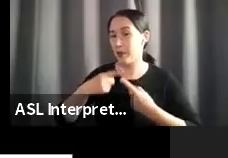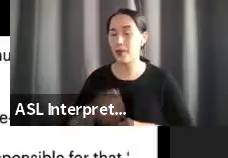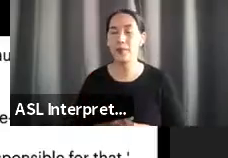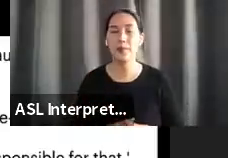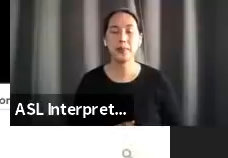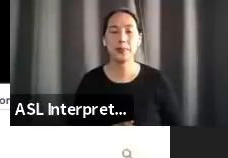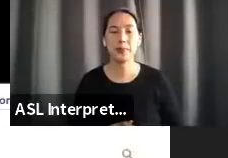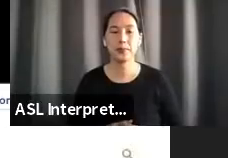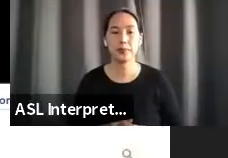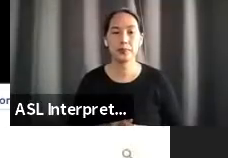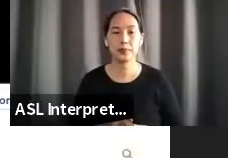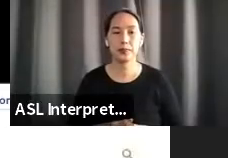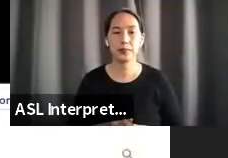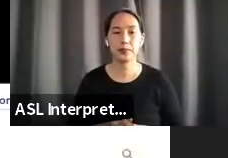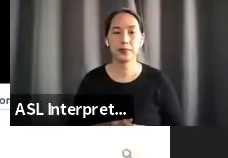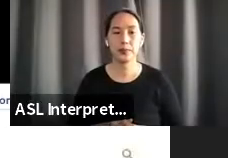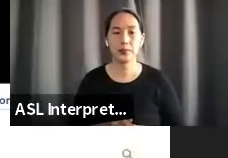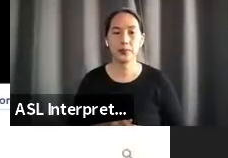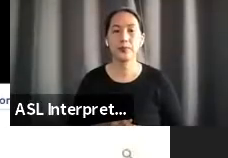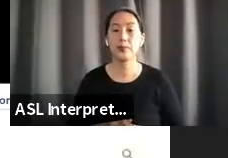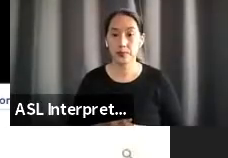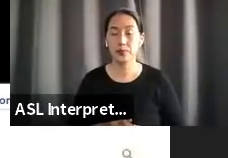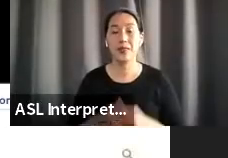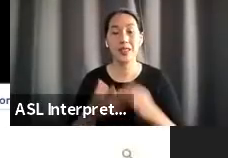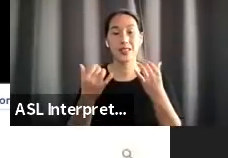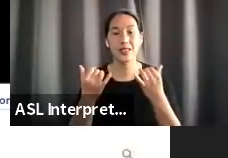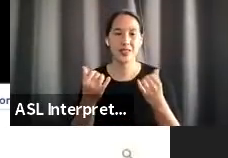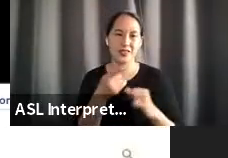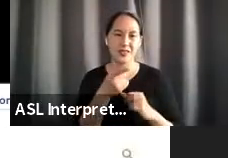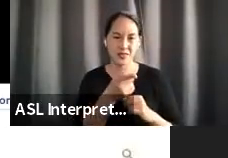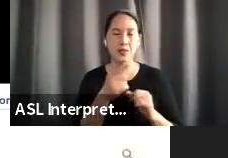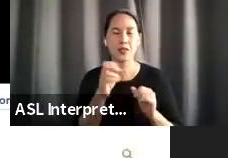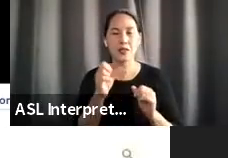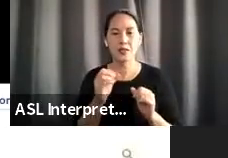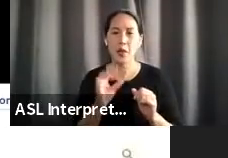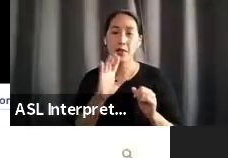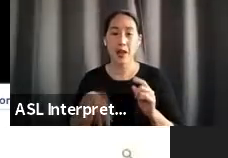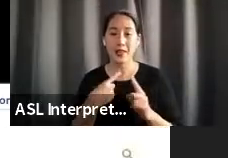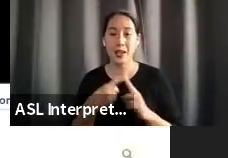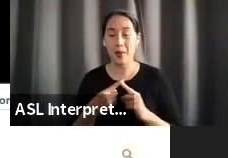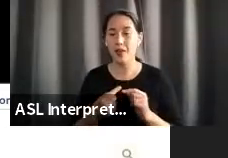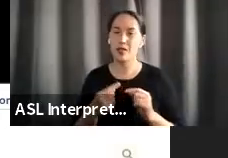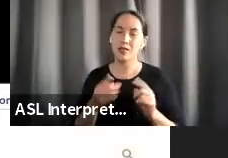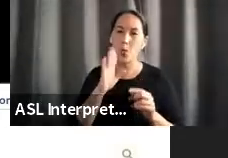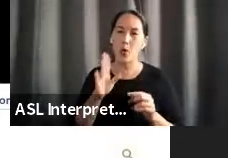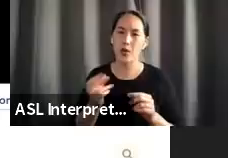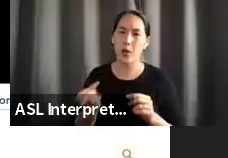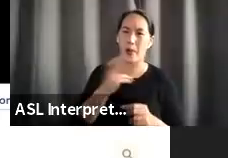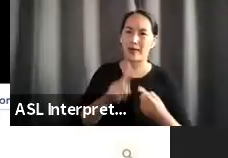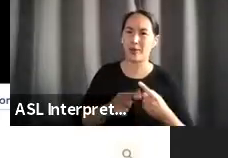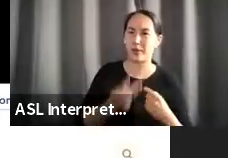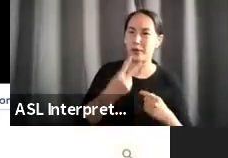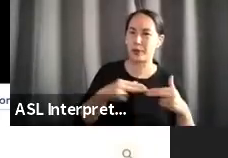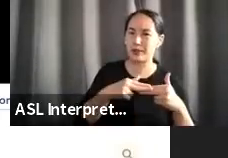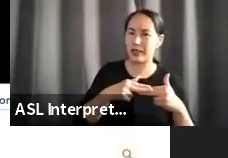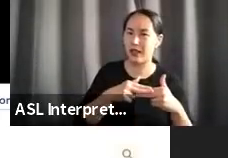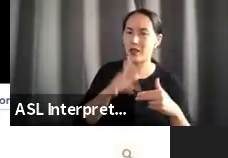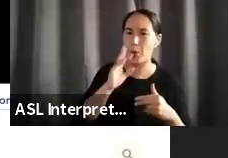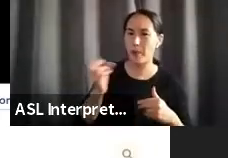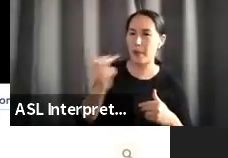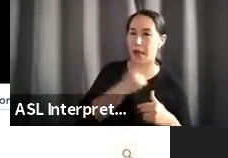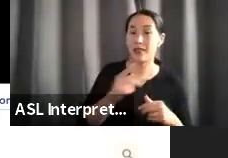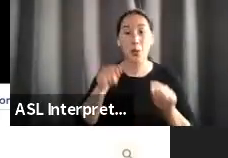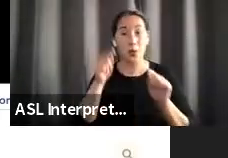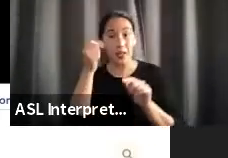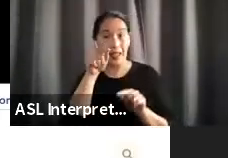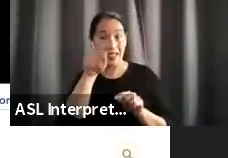go here, and we're going to loop back to the two slides I just skipped, right? This is from President Joe Biden,